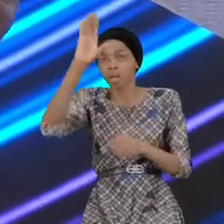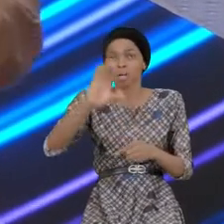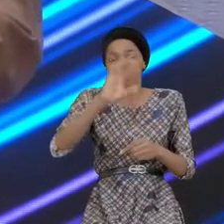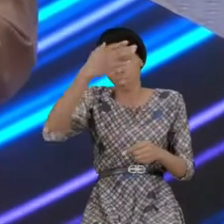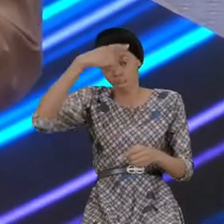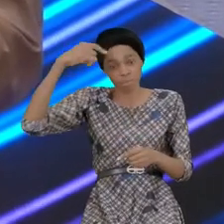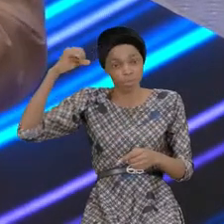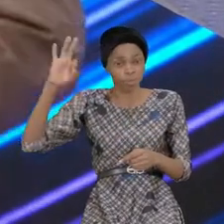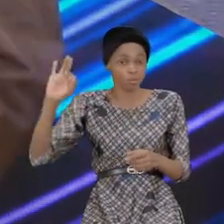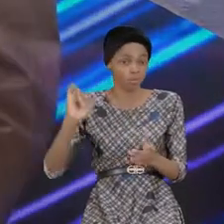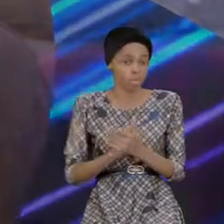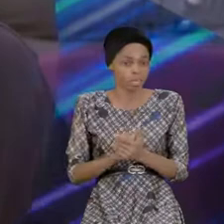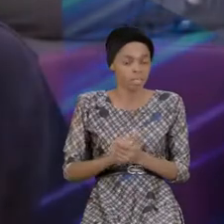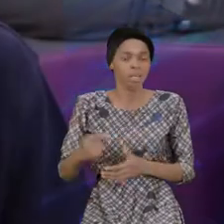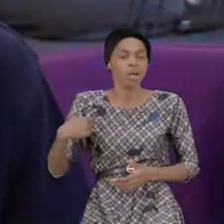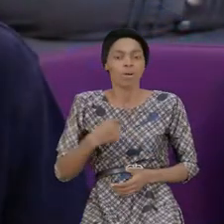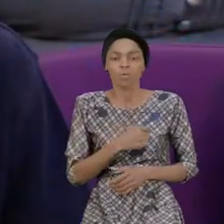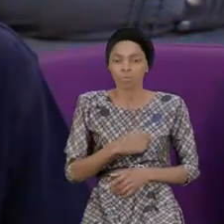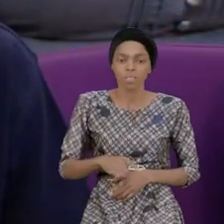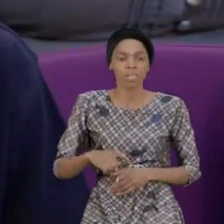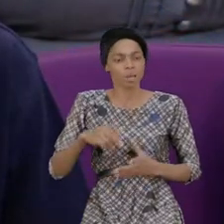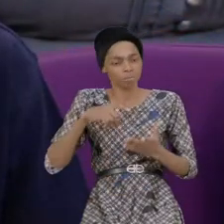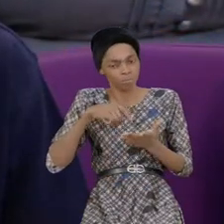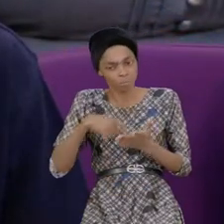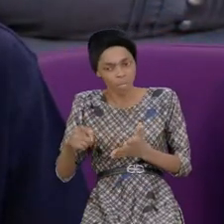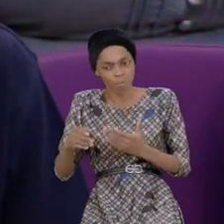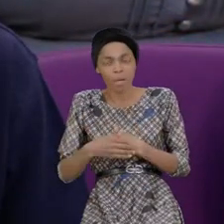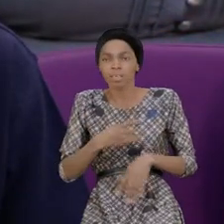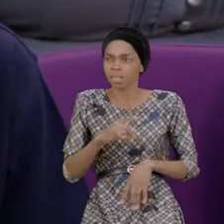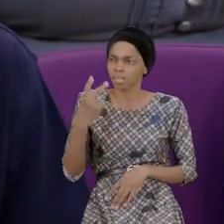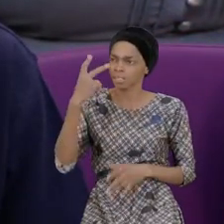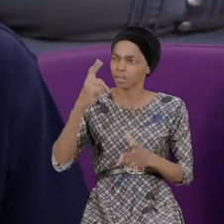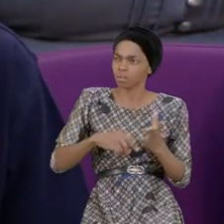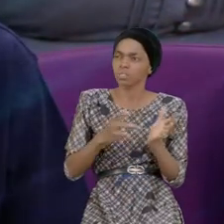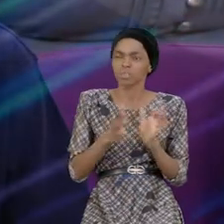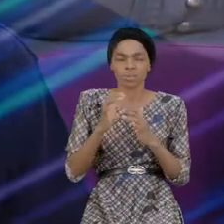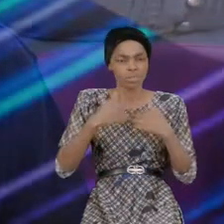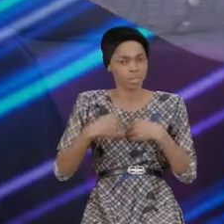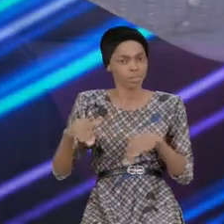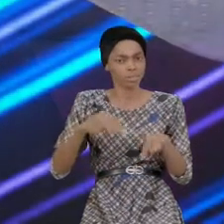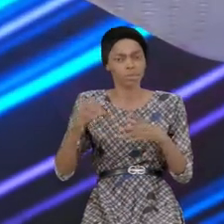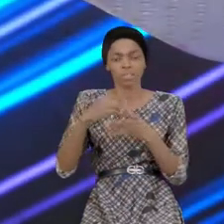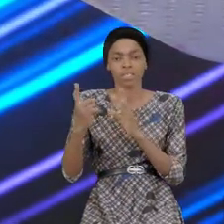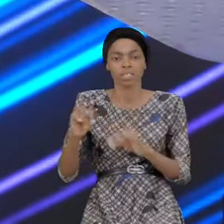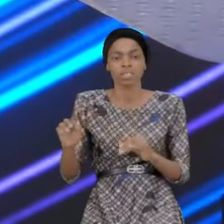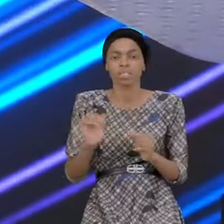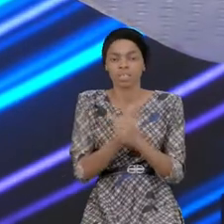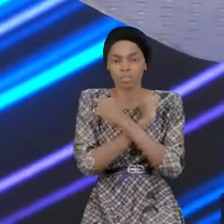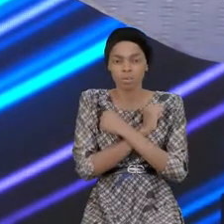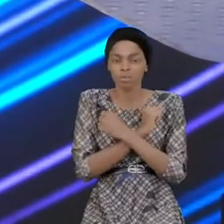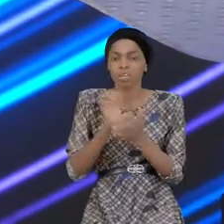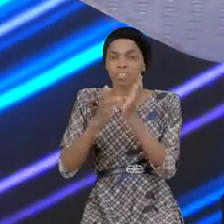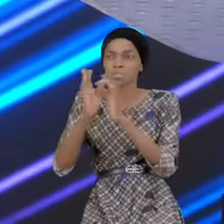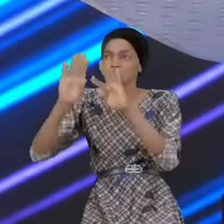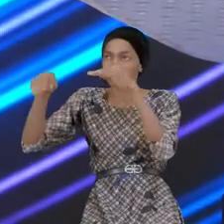we're grateful. We say, see what He has done in His love. He gave His life that we might